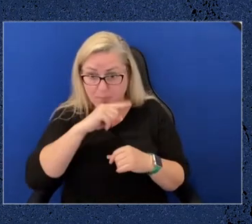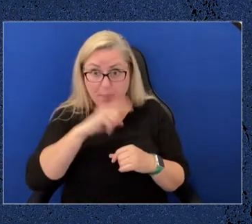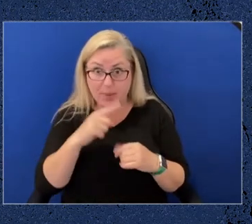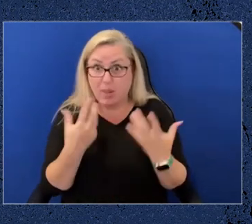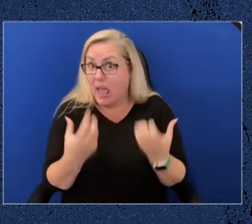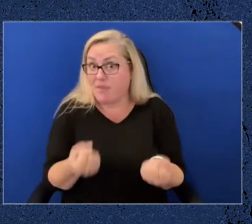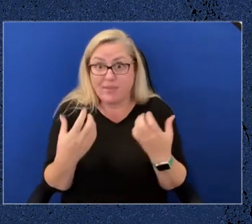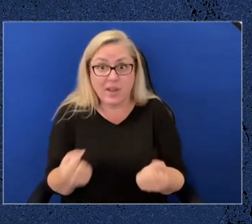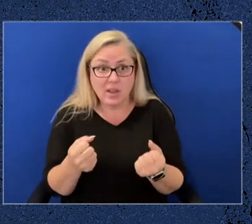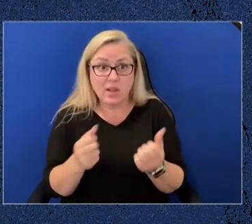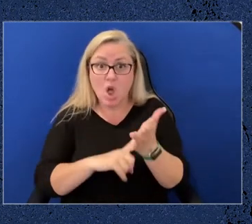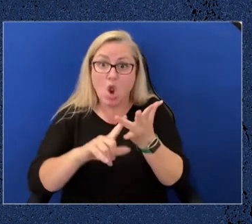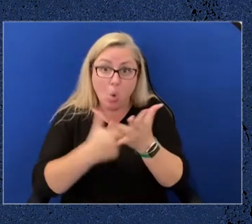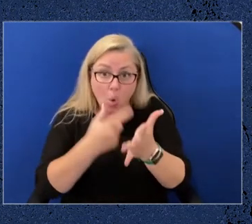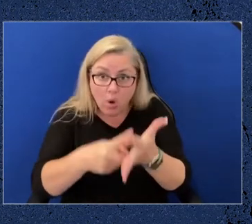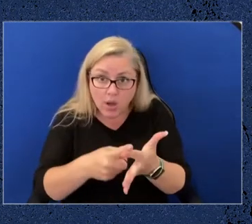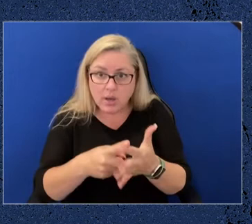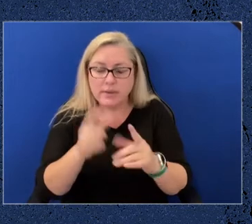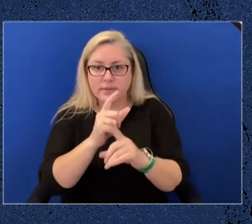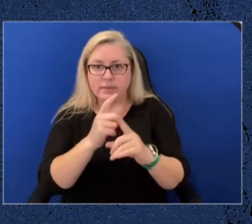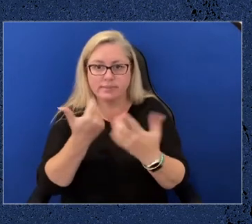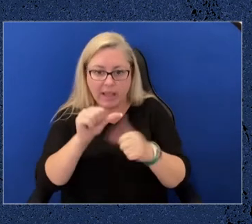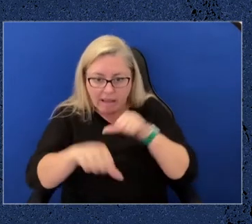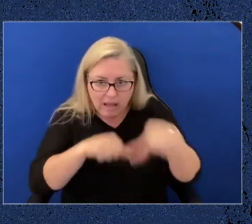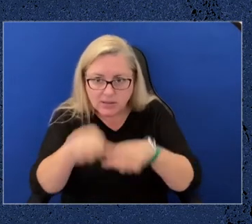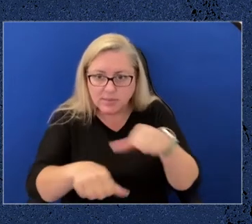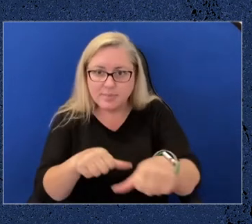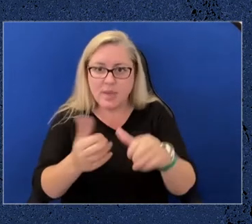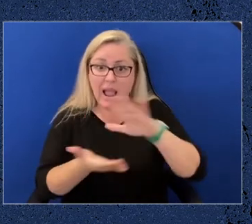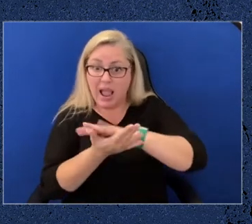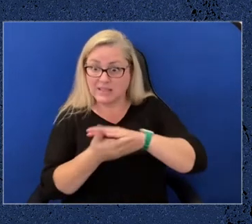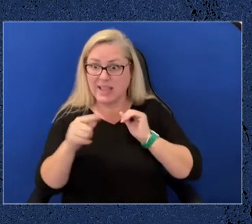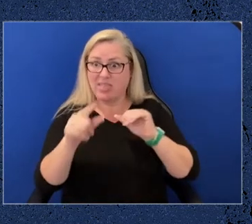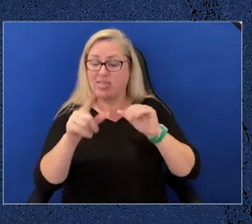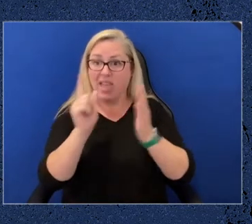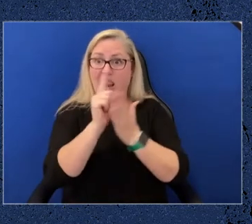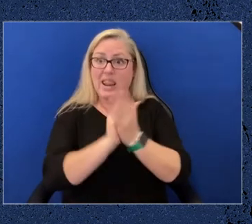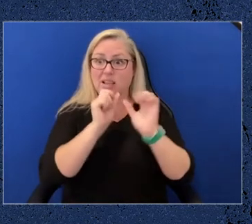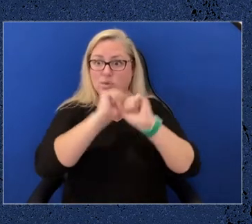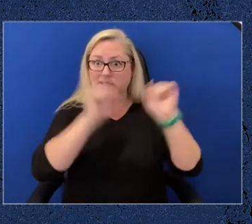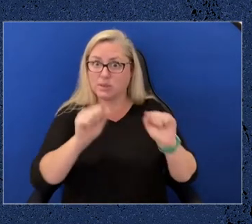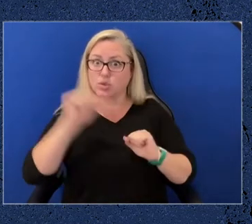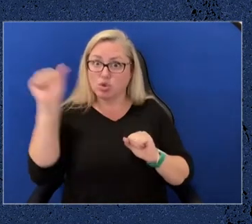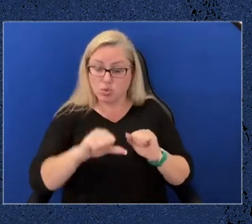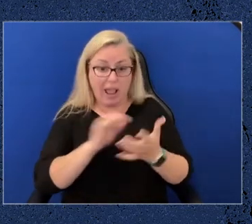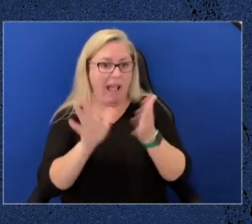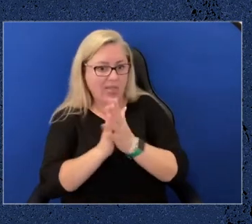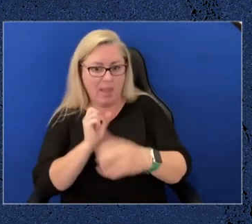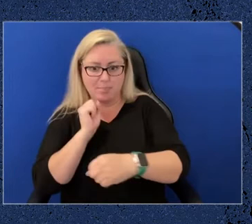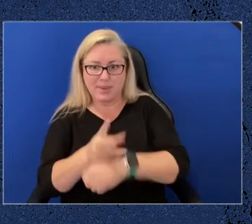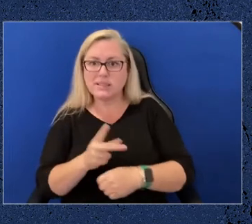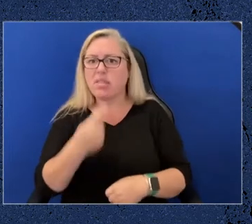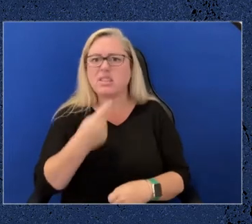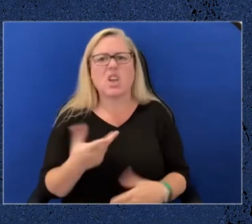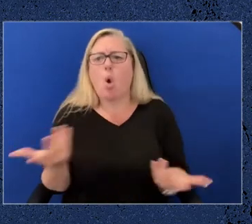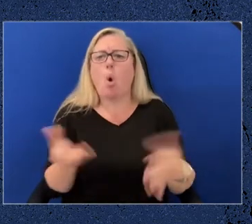here, there were laws and customs here and approaches that under the legal system should have been recognised, but they weren't. And the way they got around that was by saying we weren't there,